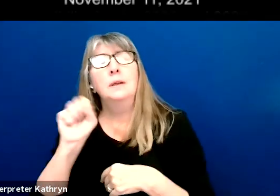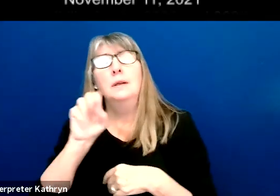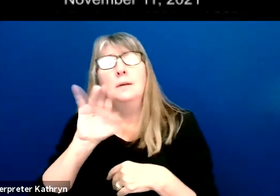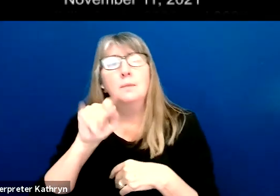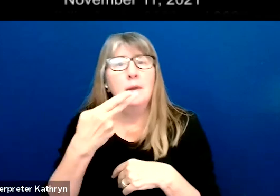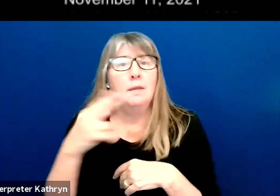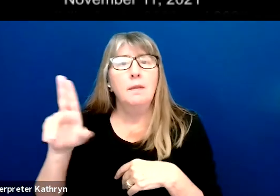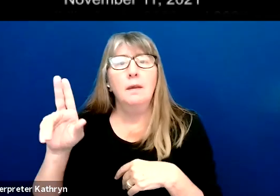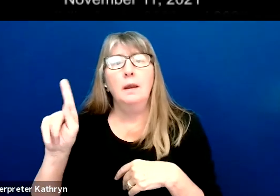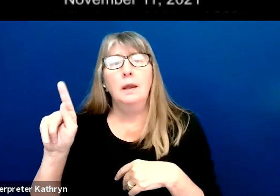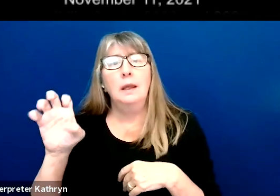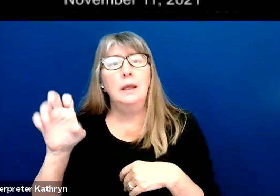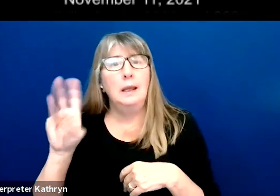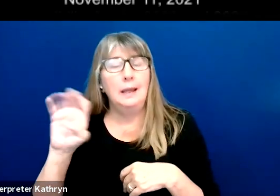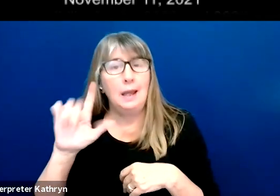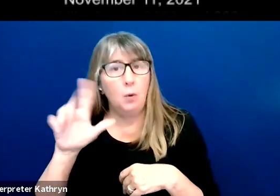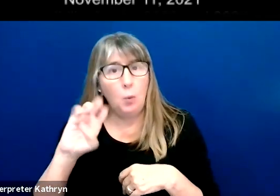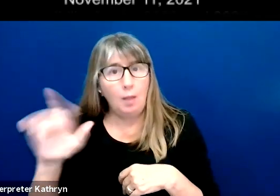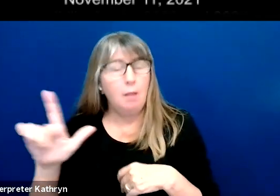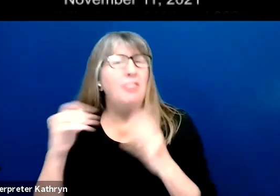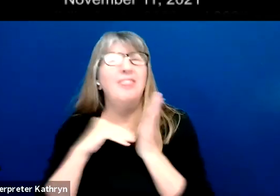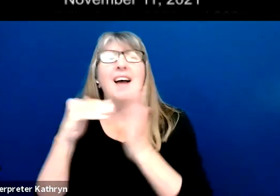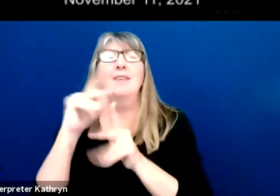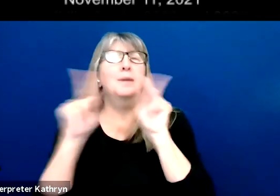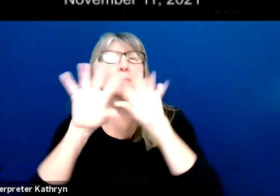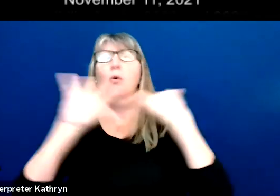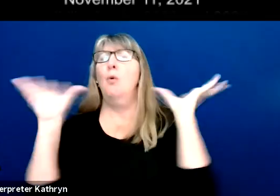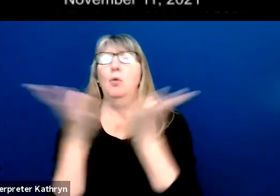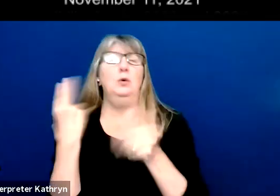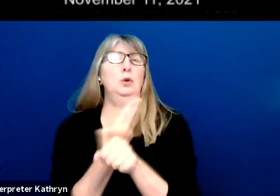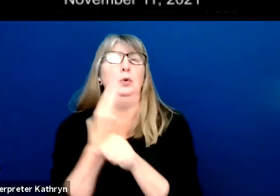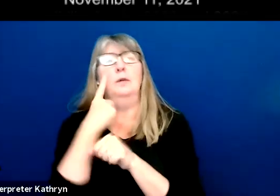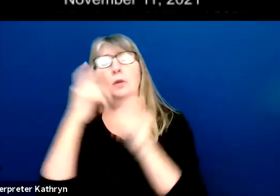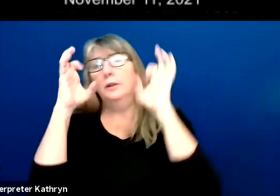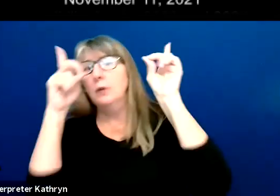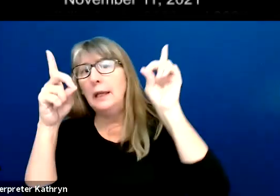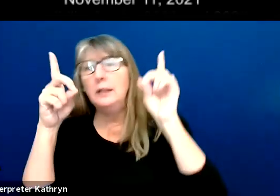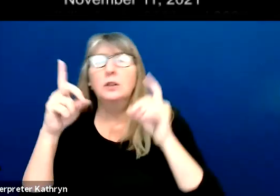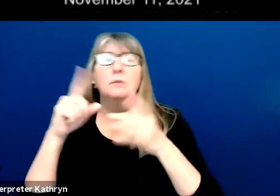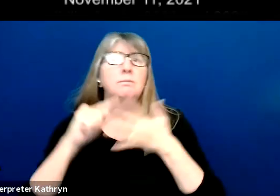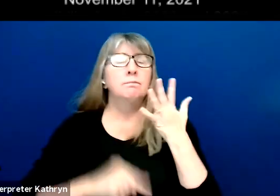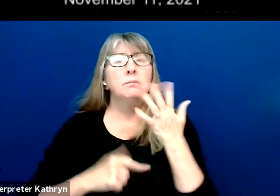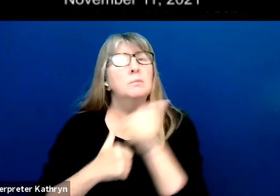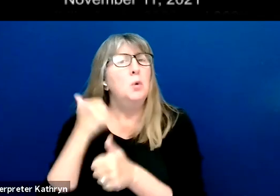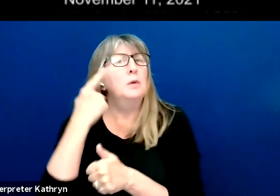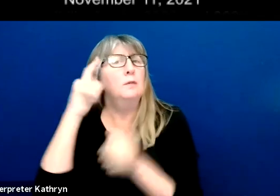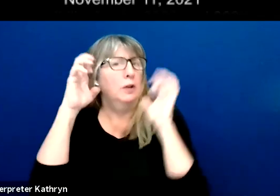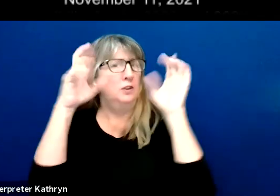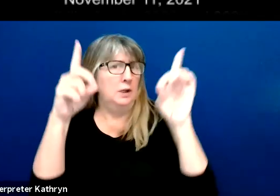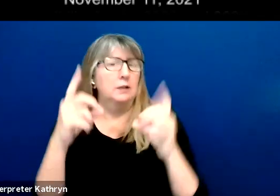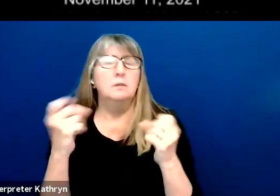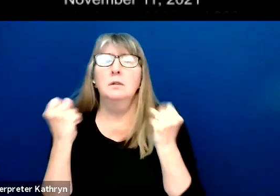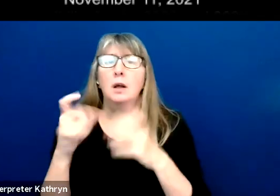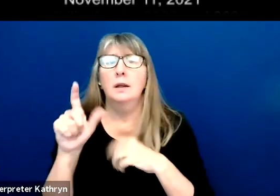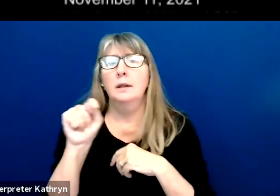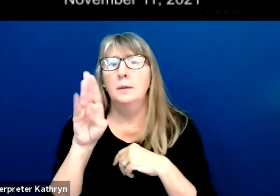by thousands of people all over the world for education, primarily for education. A lot of